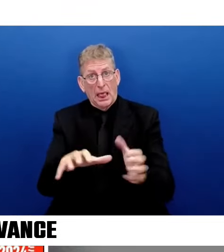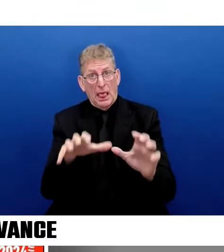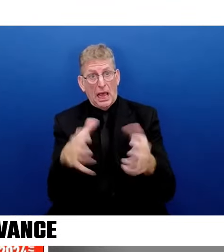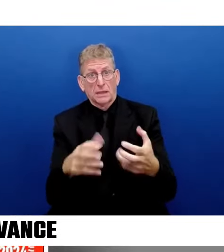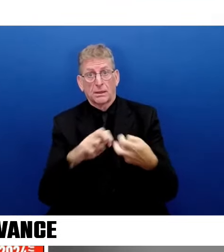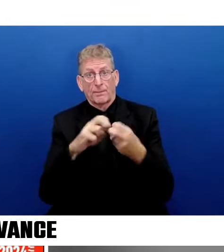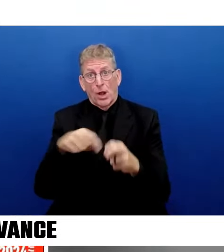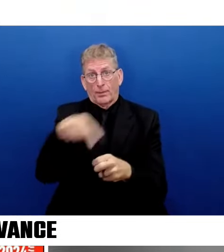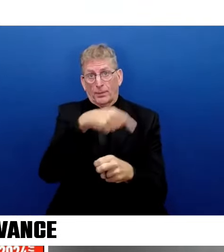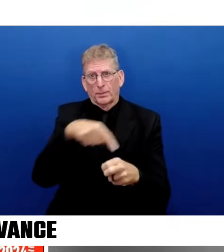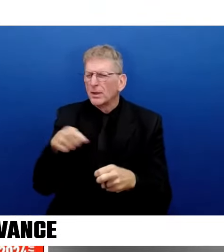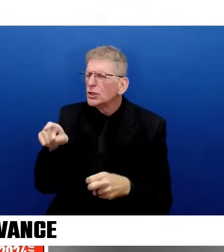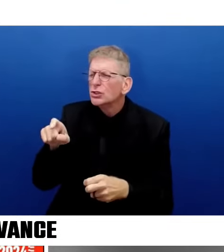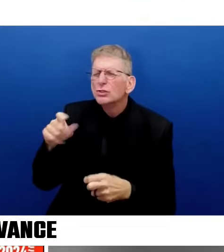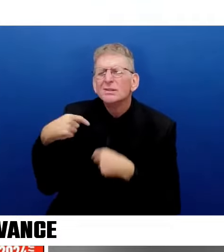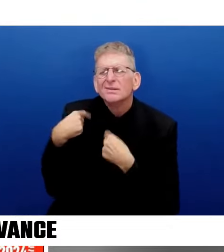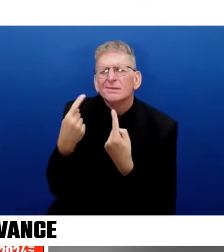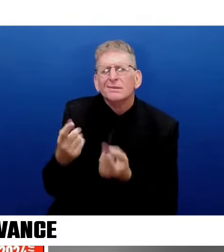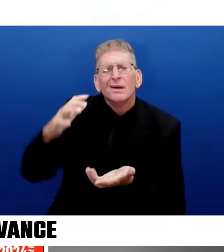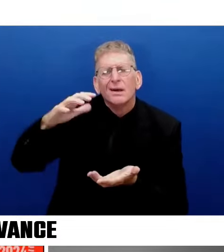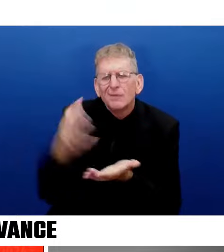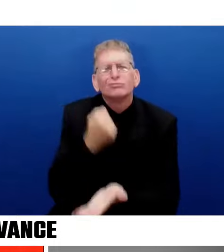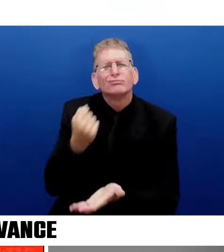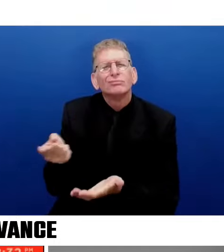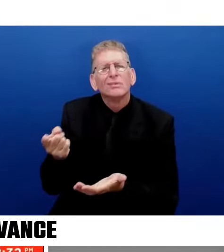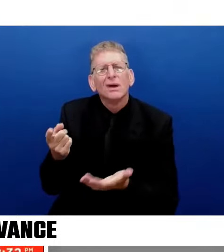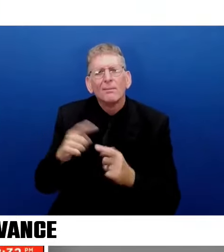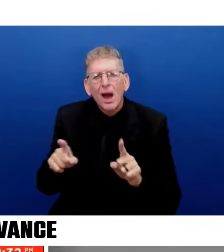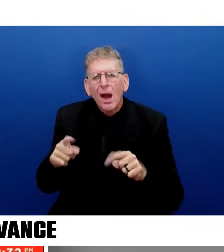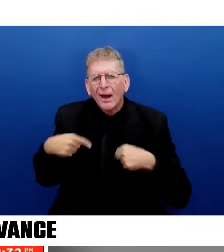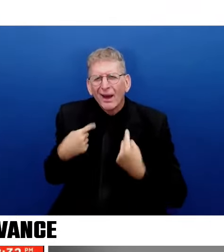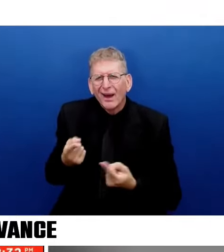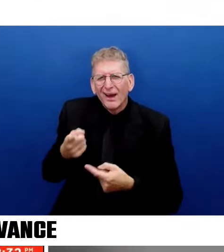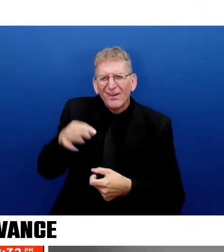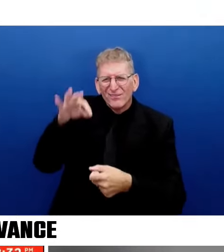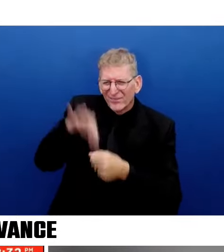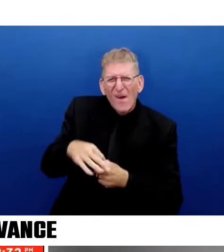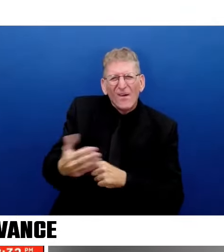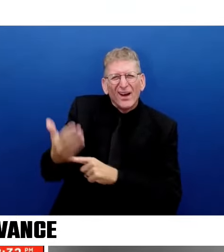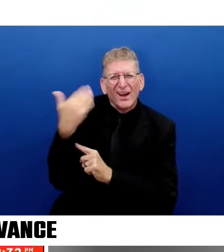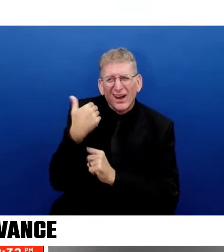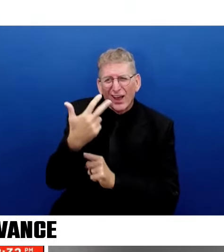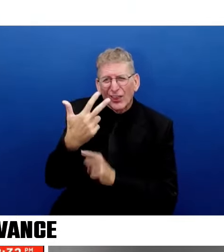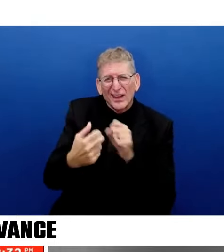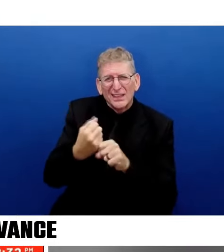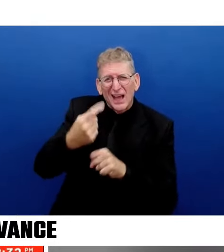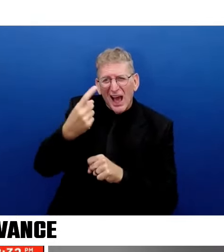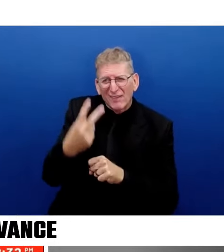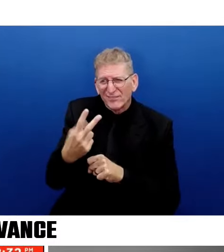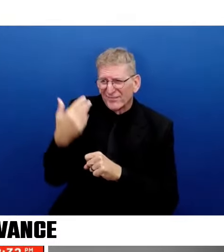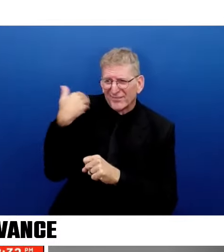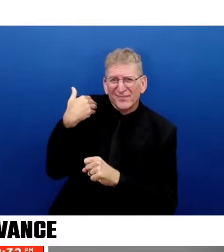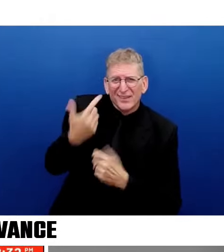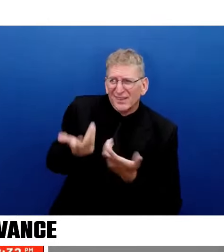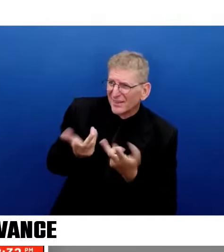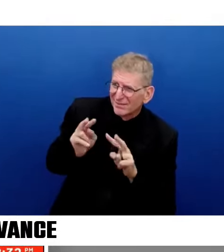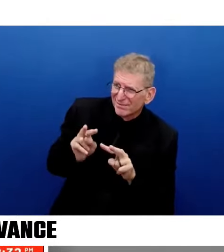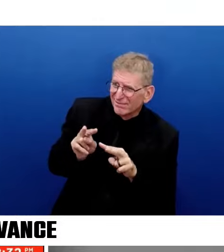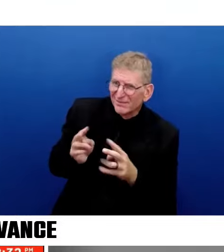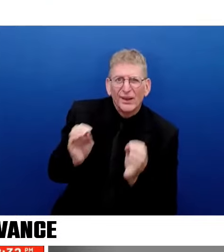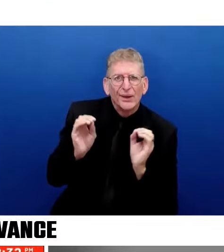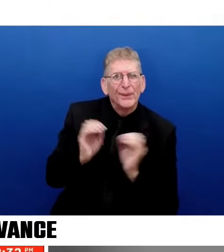gave her 3.5 years ago. And the fact that she isn't tells you a lot about how much you can trust her actual plans. Now, Donald